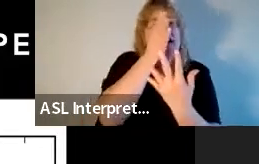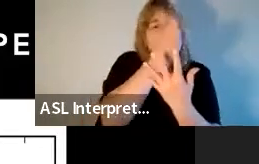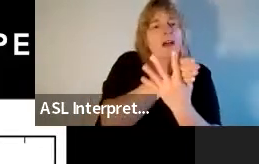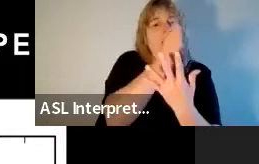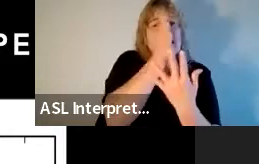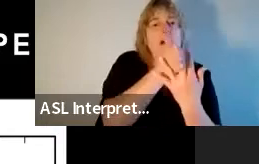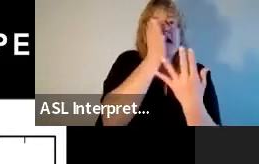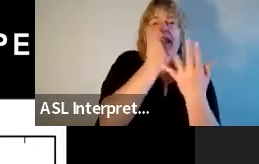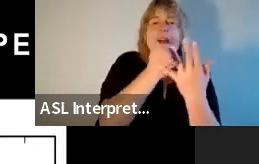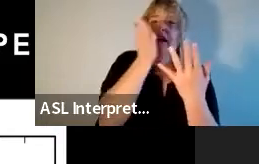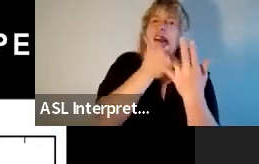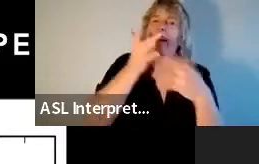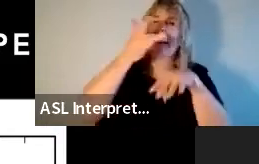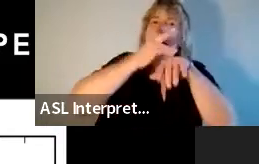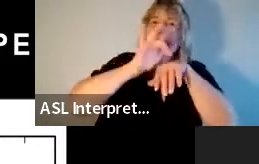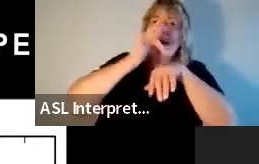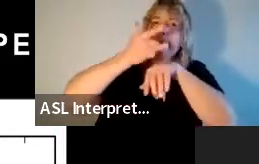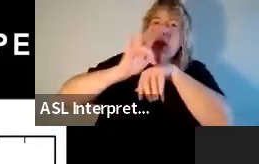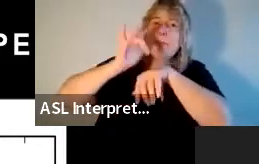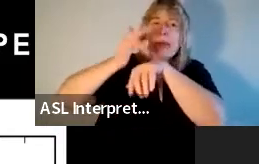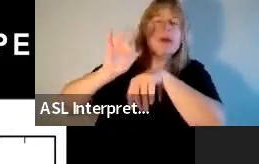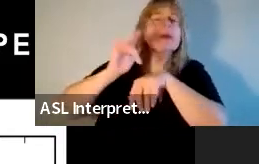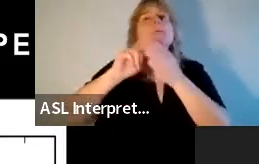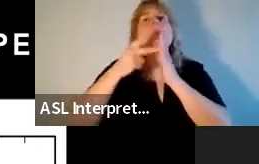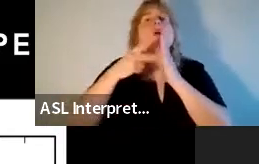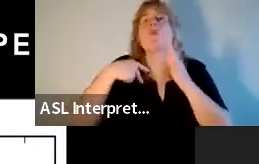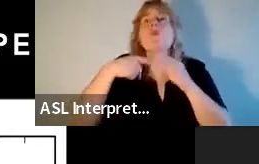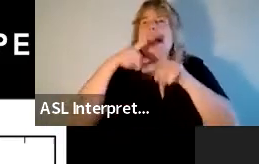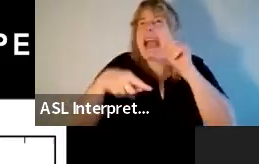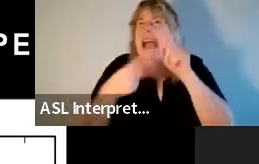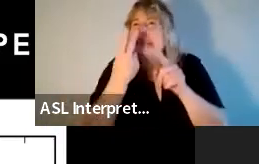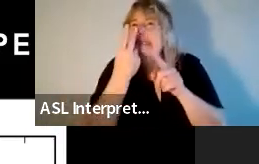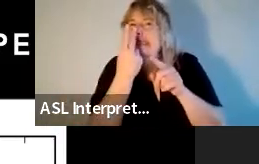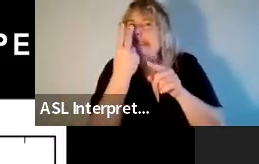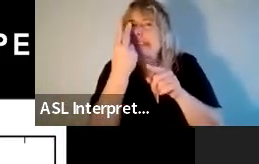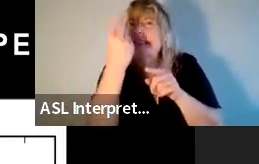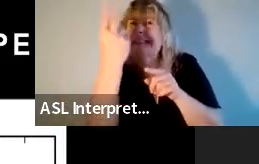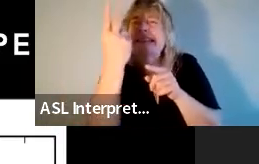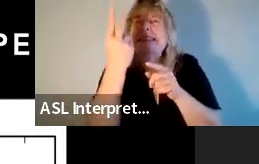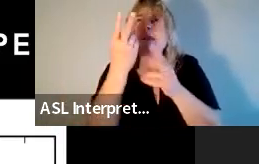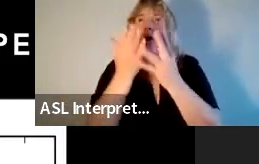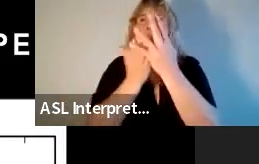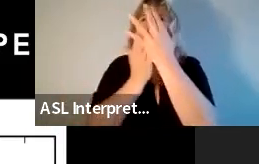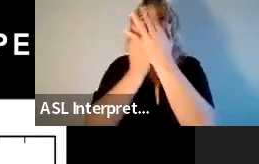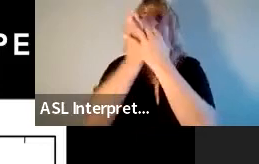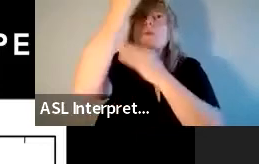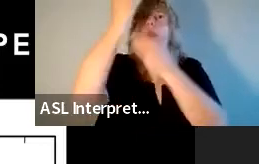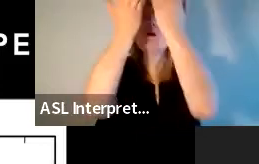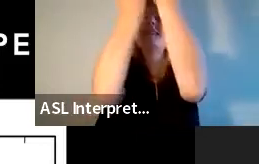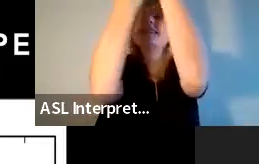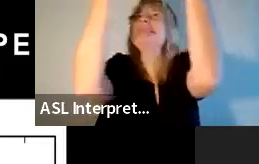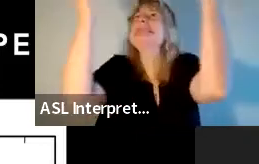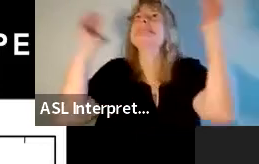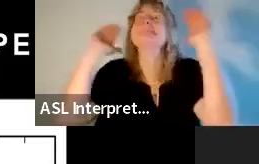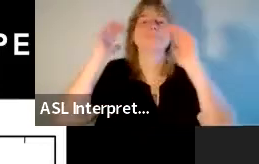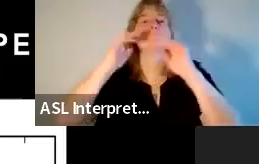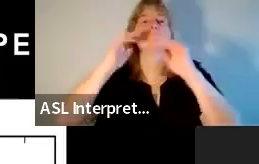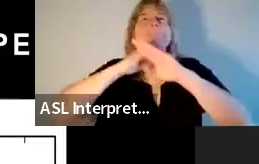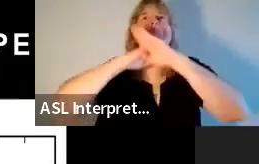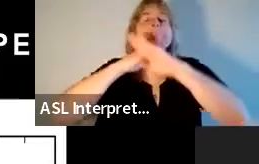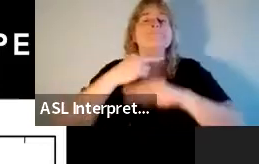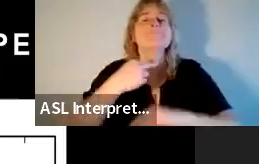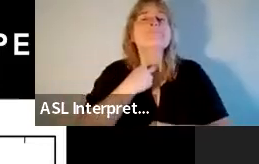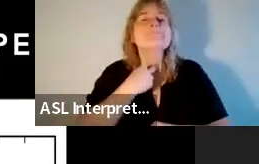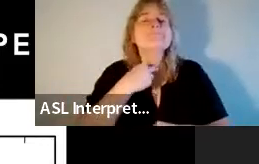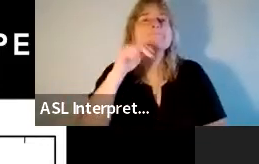not places where we can see through the atmosphere. We must go into space. And the reason those areas are blocked are